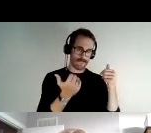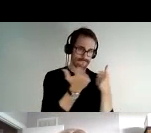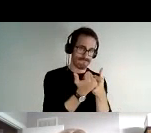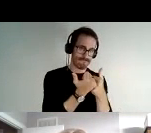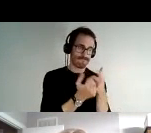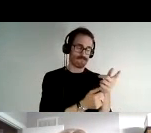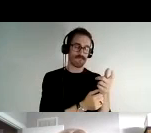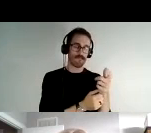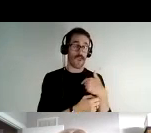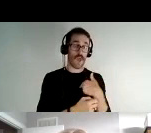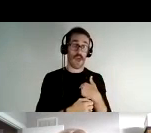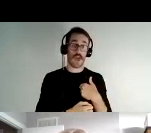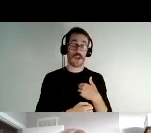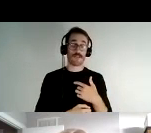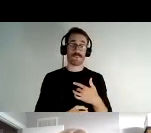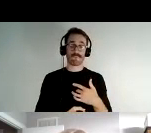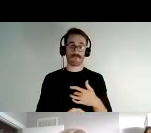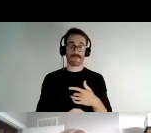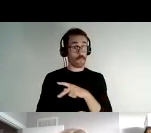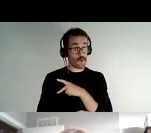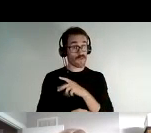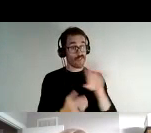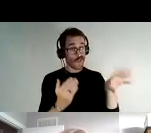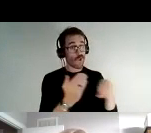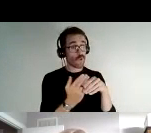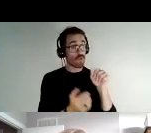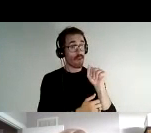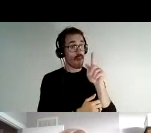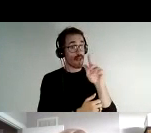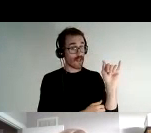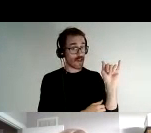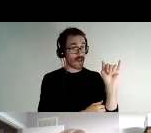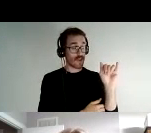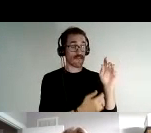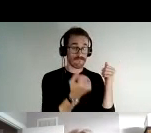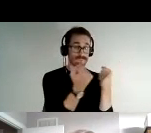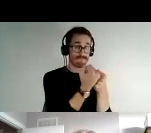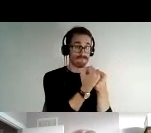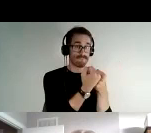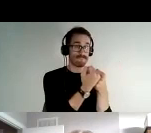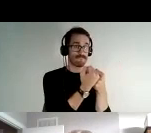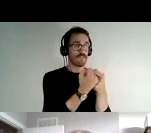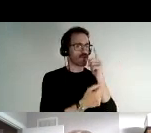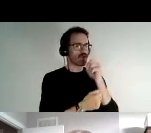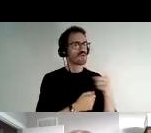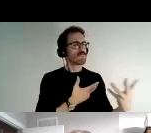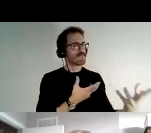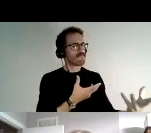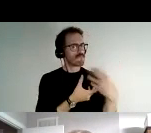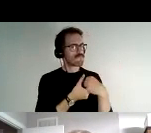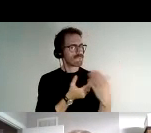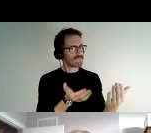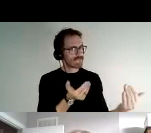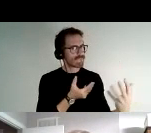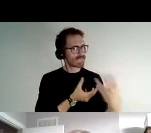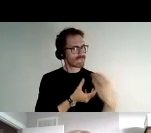why I personally had included allies in the acronym was to be inclusive, and so that when